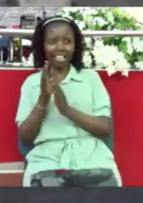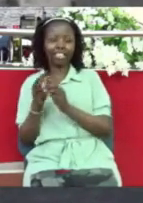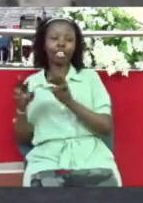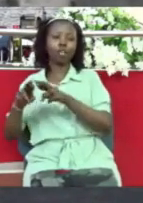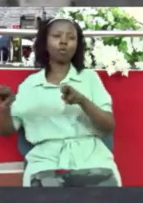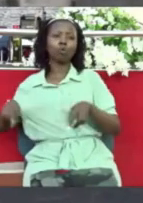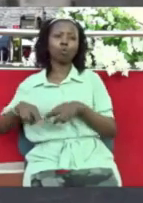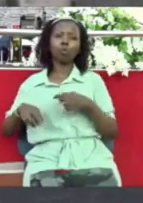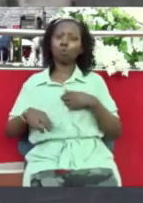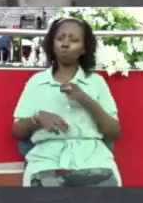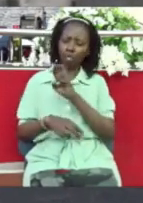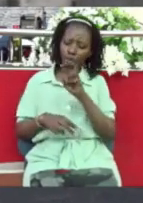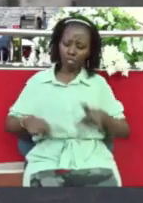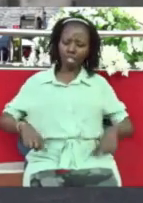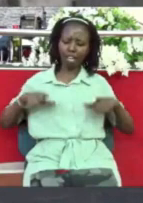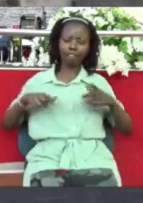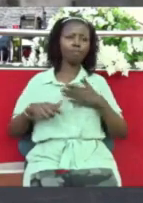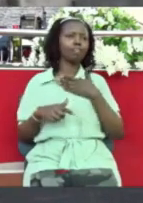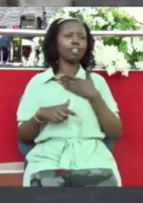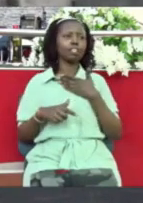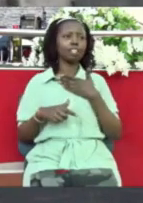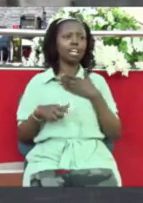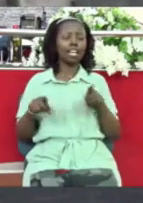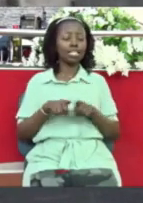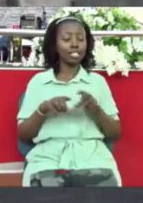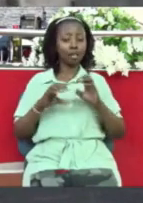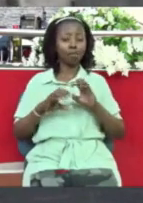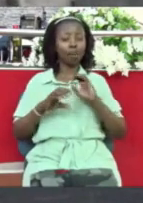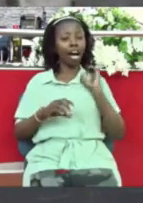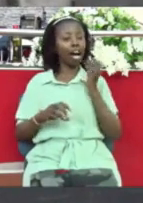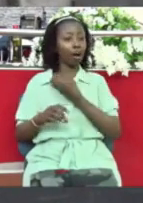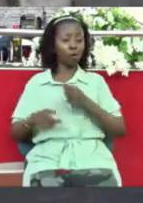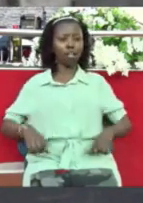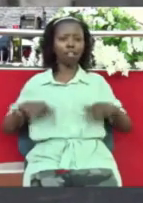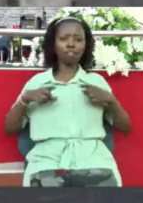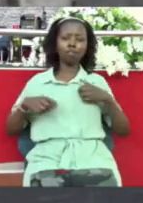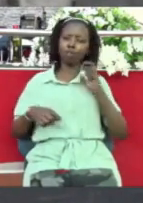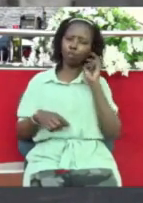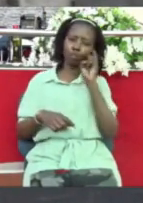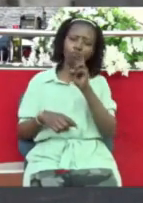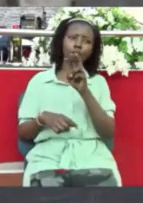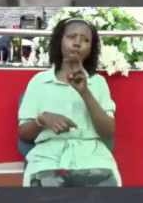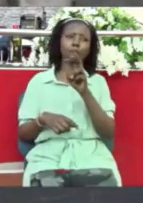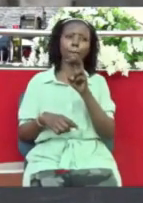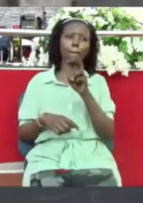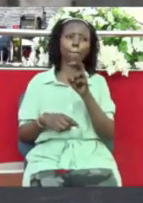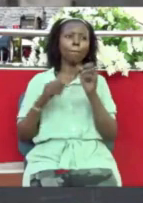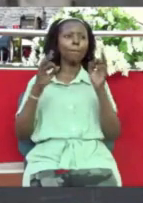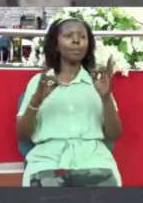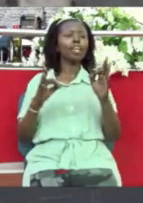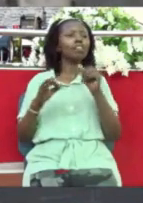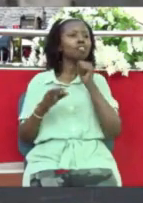I looked at my life and our life. And I saw, if it was not